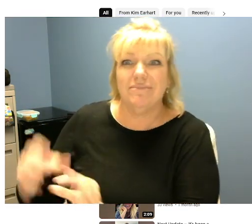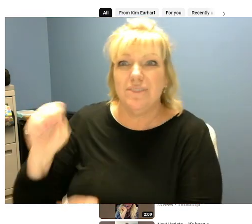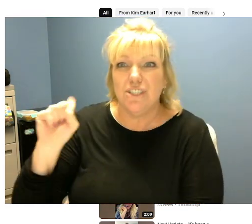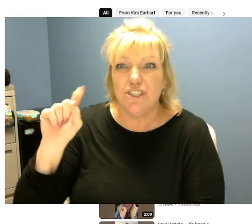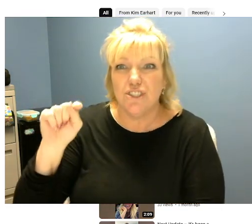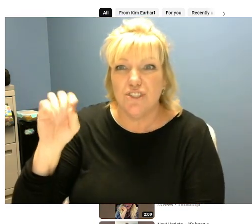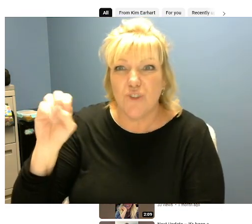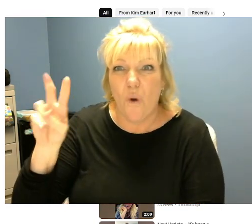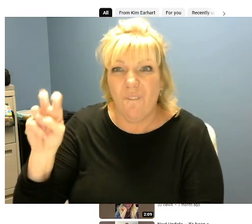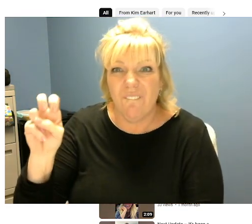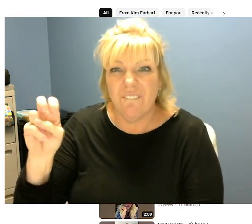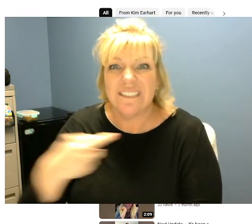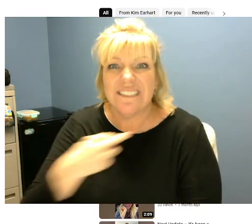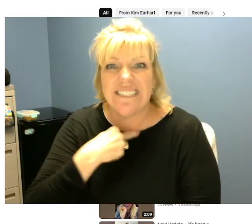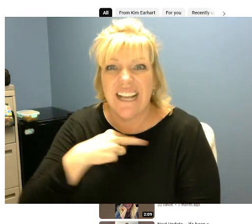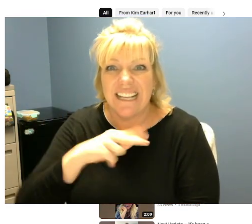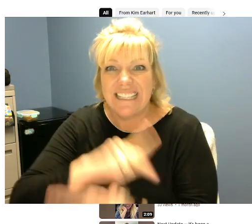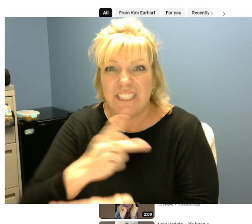kitchen, but